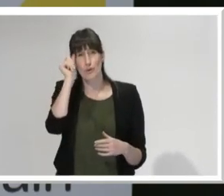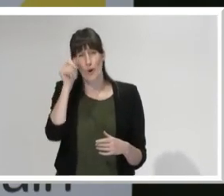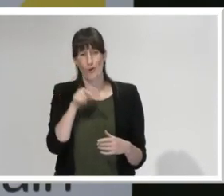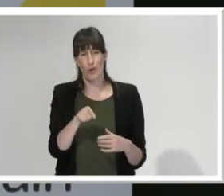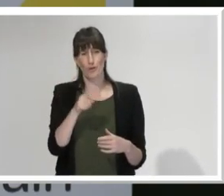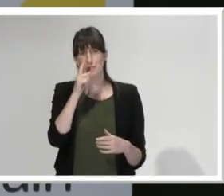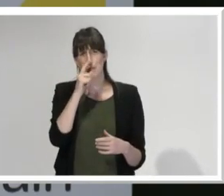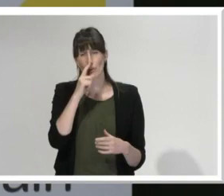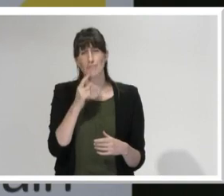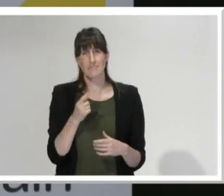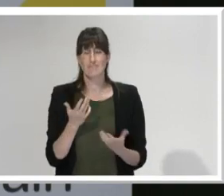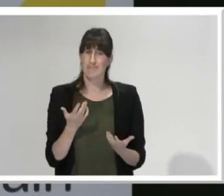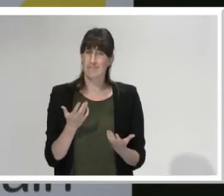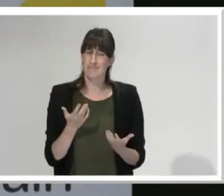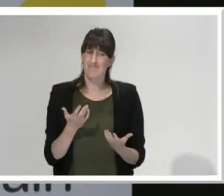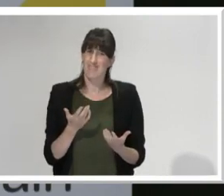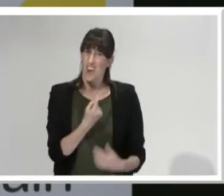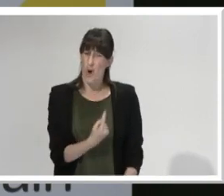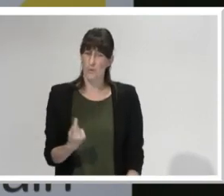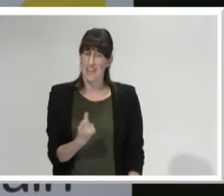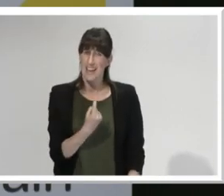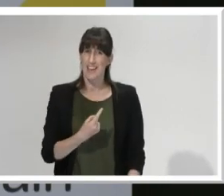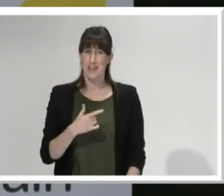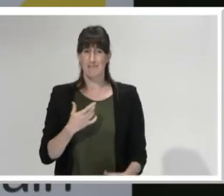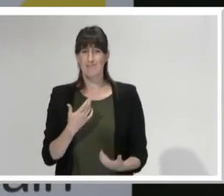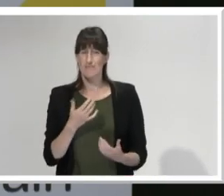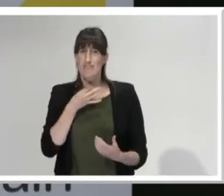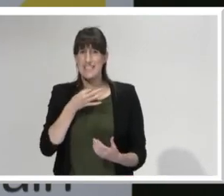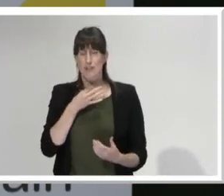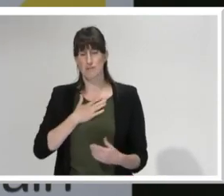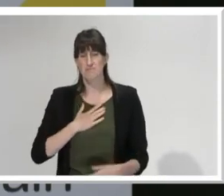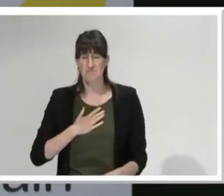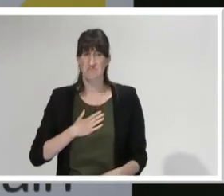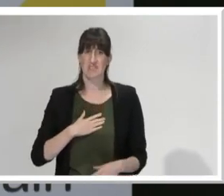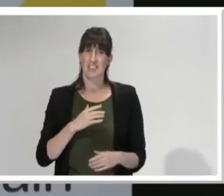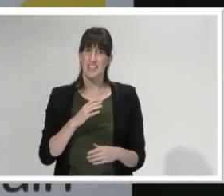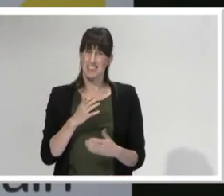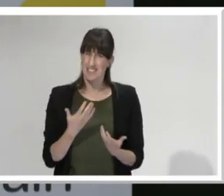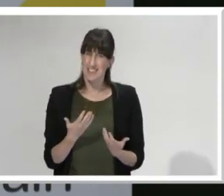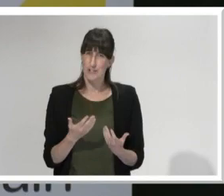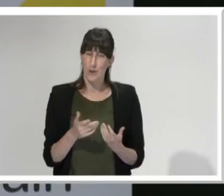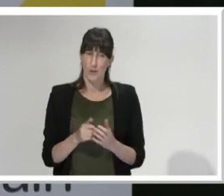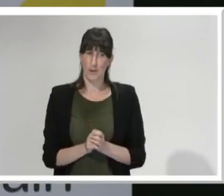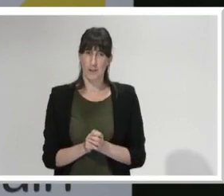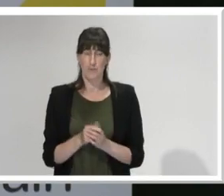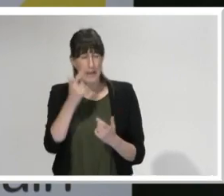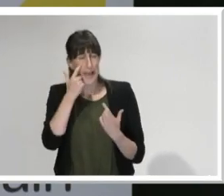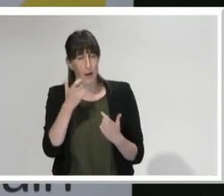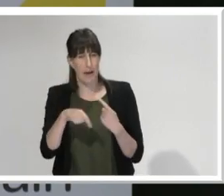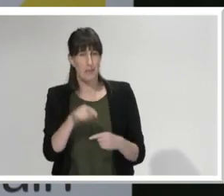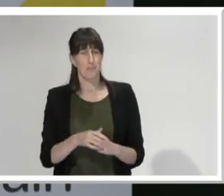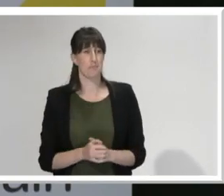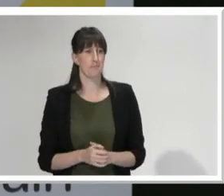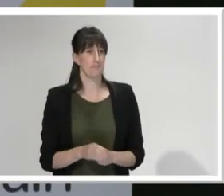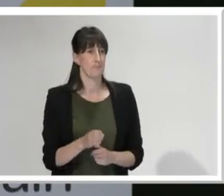and these are things that are very important. So we will look to people to really apply their judgment here. Advisable, if there's a child in that bubble, would it be advisable